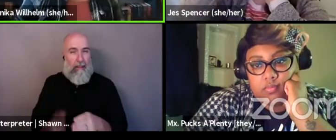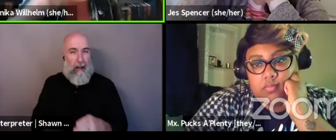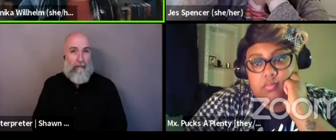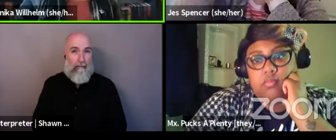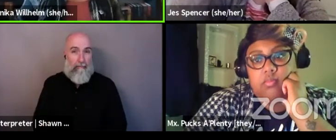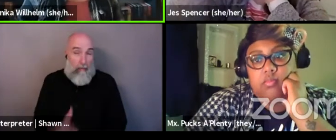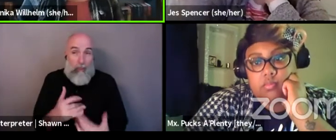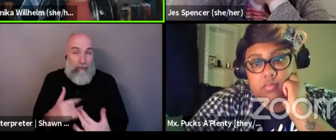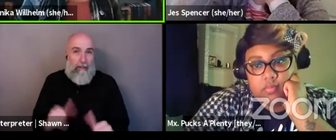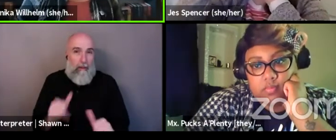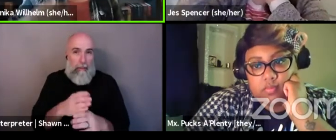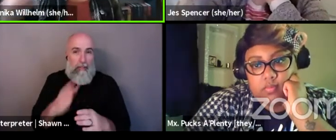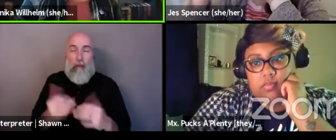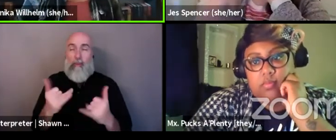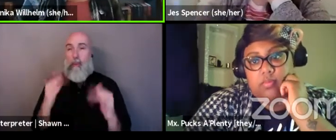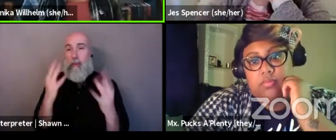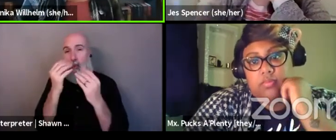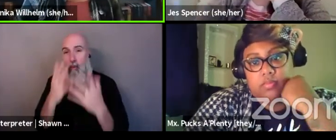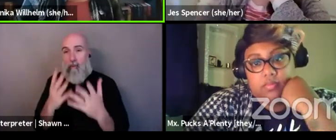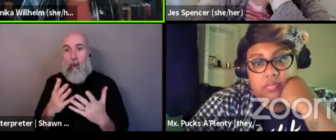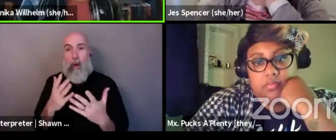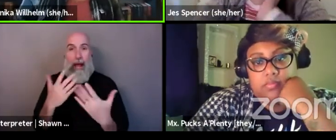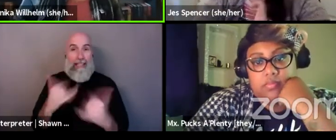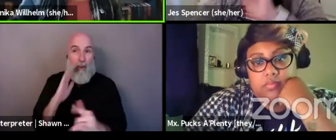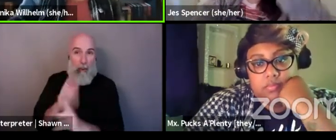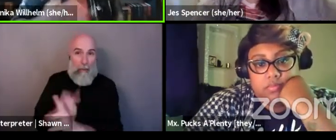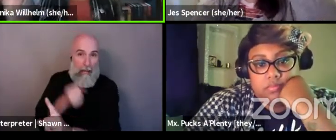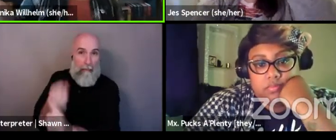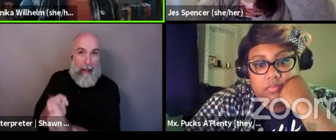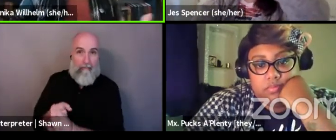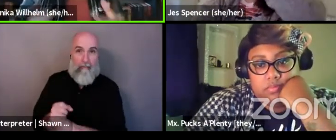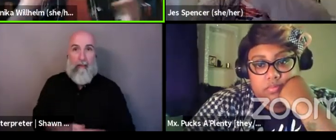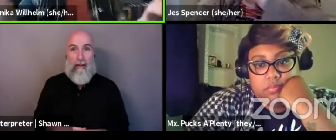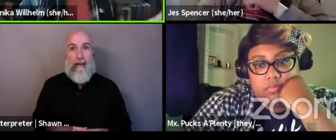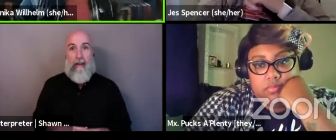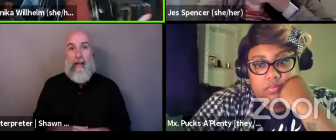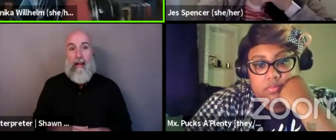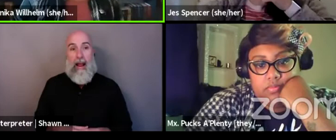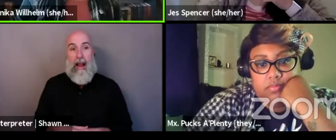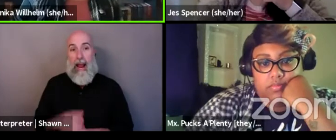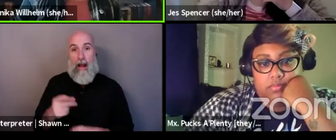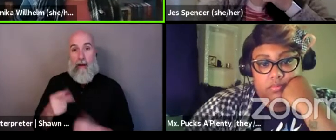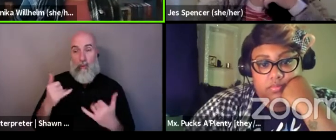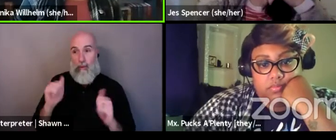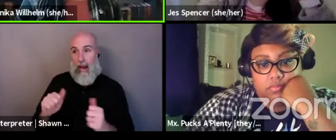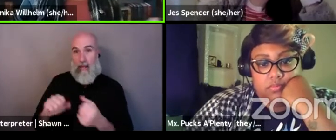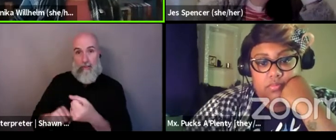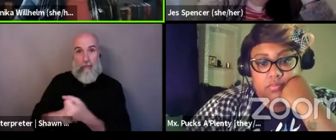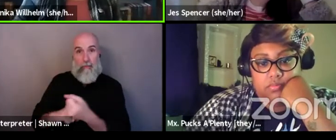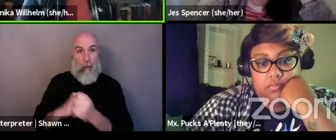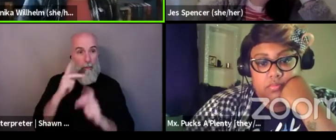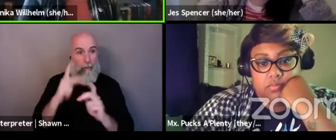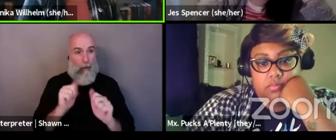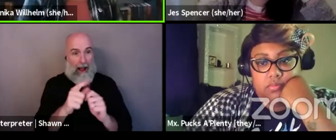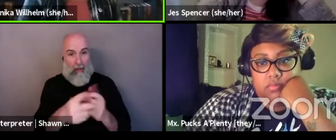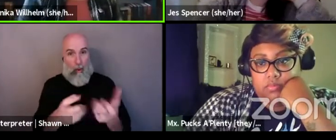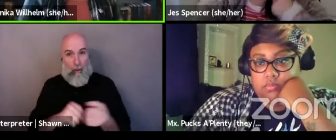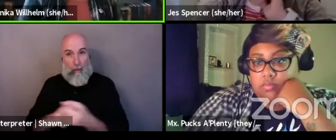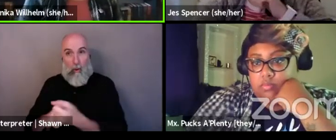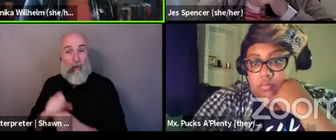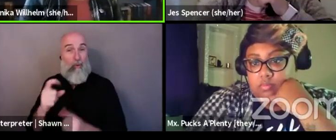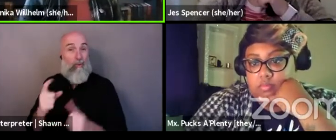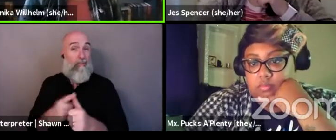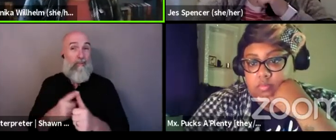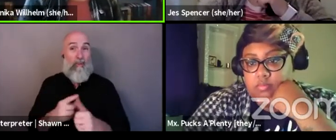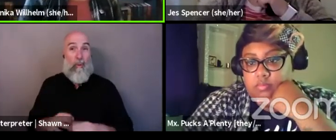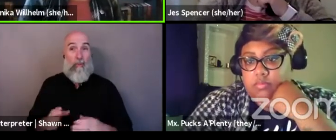done, and it will still be beautiful, and it will still be impactful. And you can still like actually support people in the way how they want to be supported. So if you can start by saying